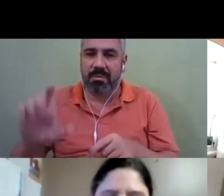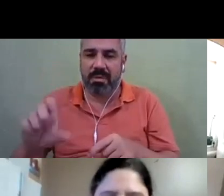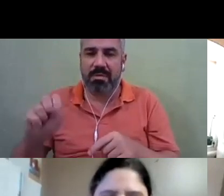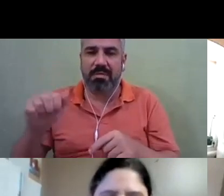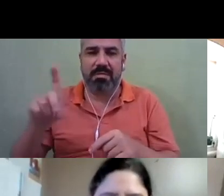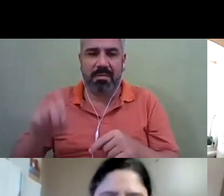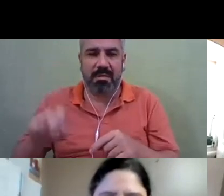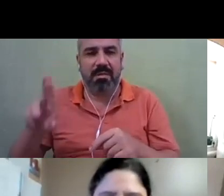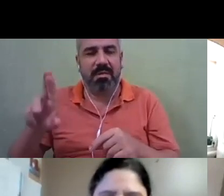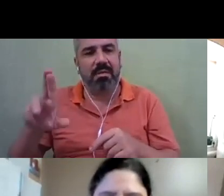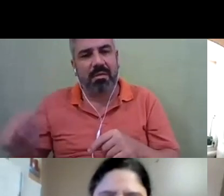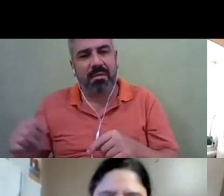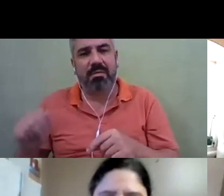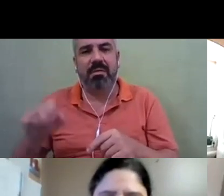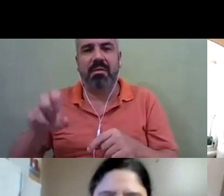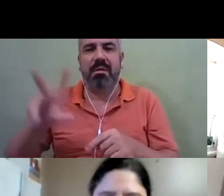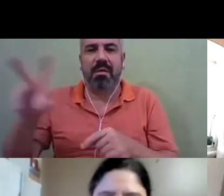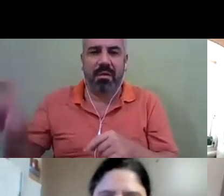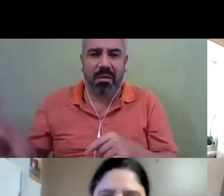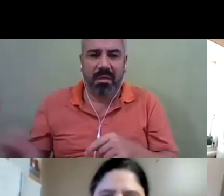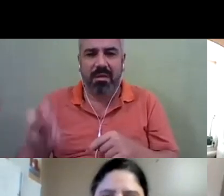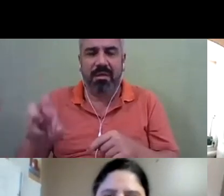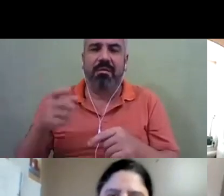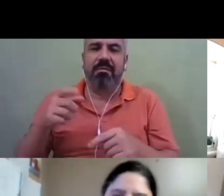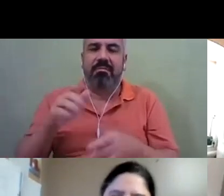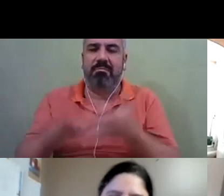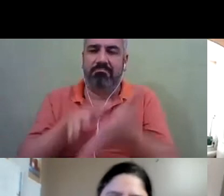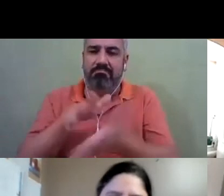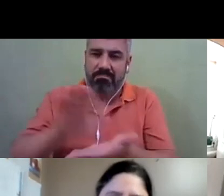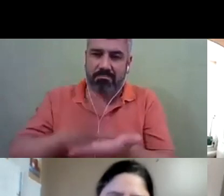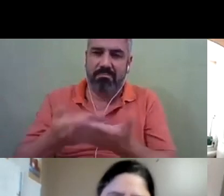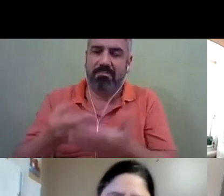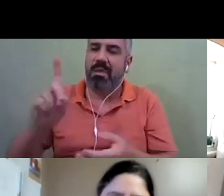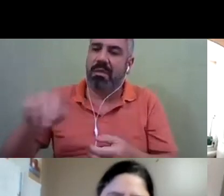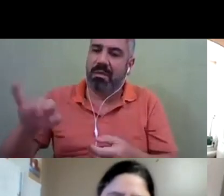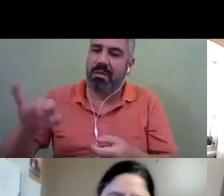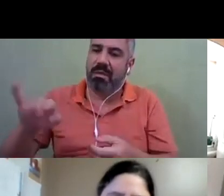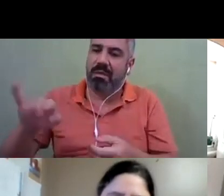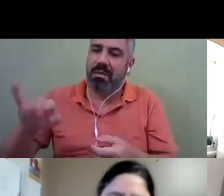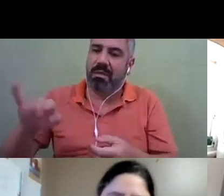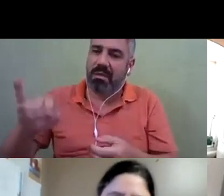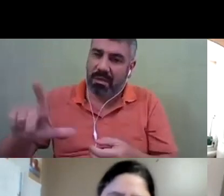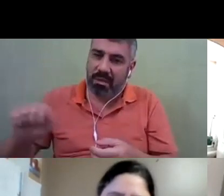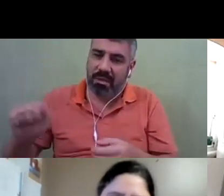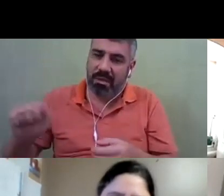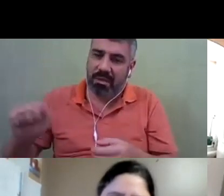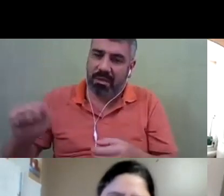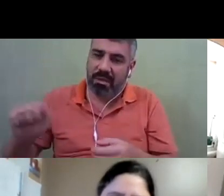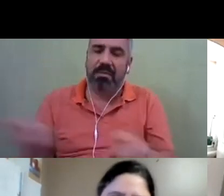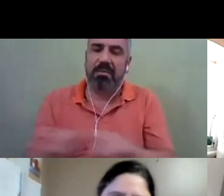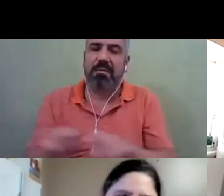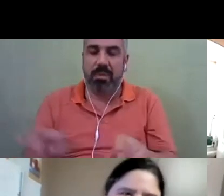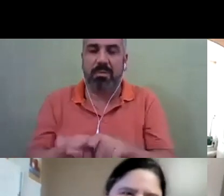came last minute. Everton for the sign language. Daniela for the sign language. Once again, thank you,